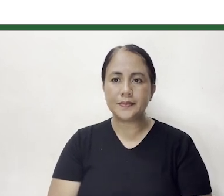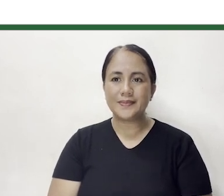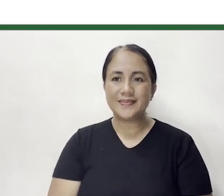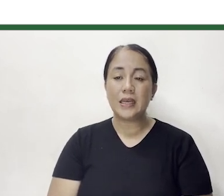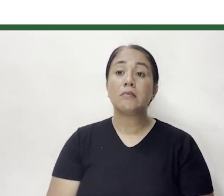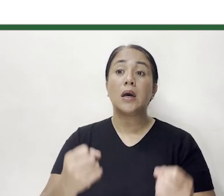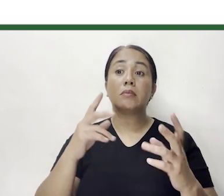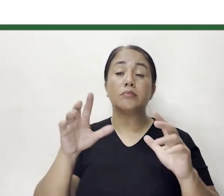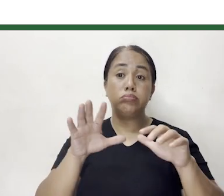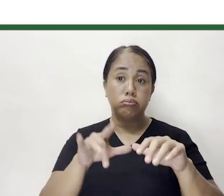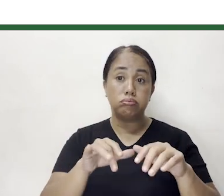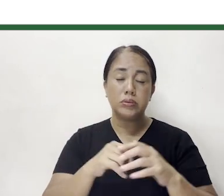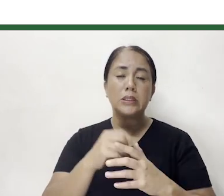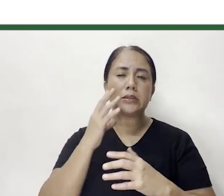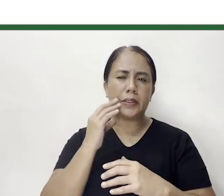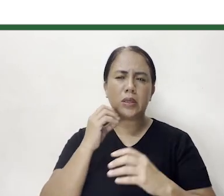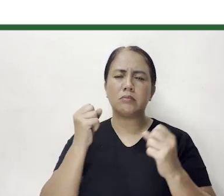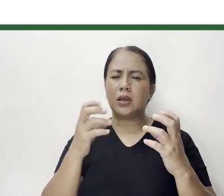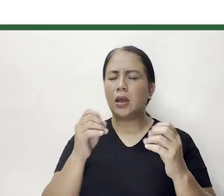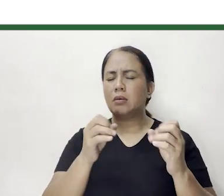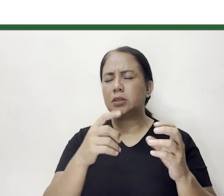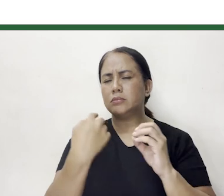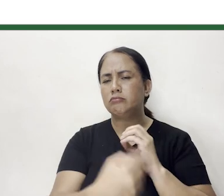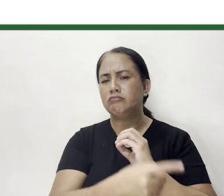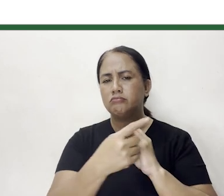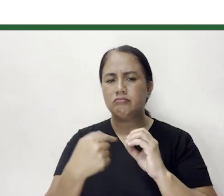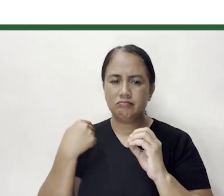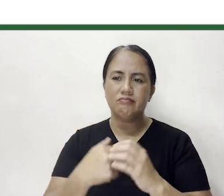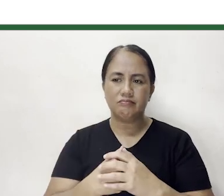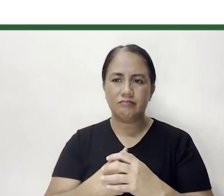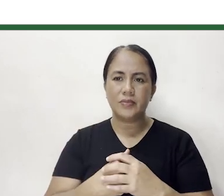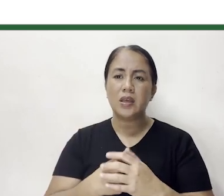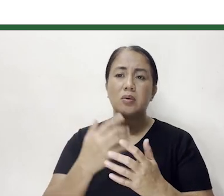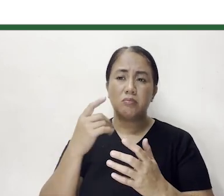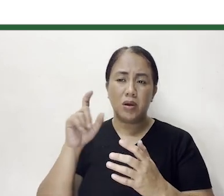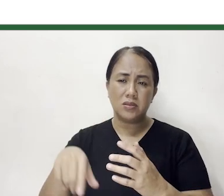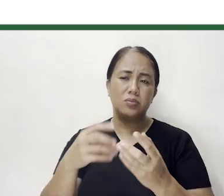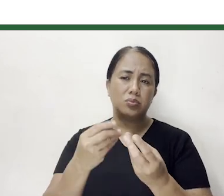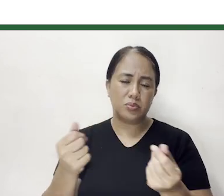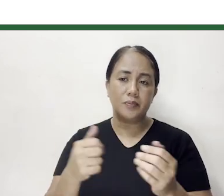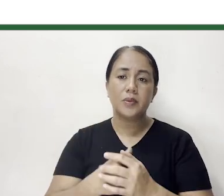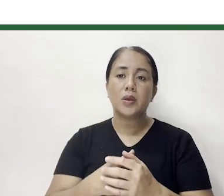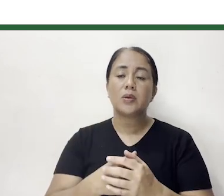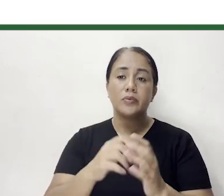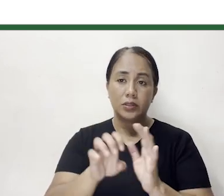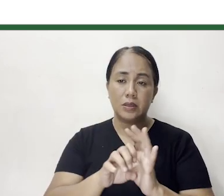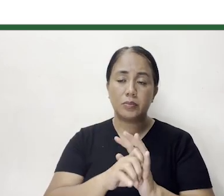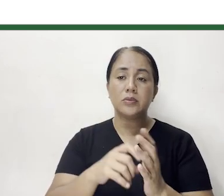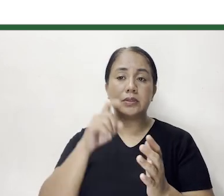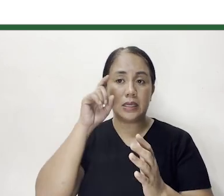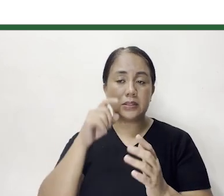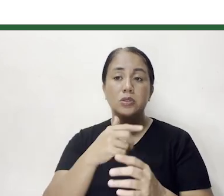participation. Many persons with disabilities experience multiple forms of discrimination that must be addressed.